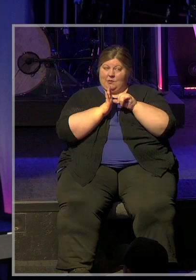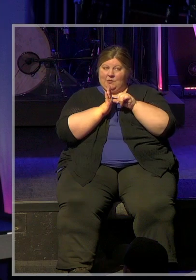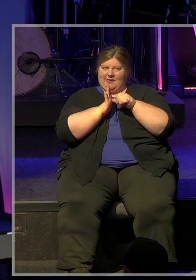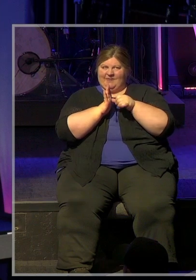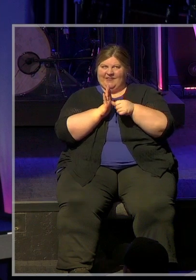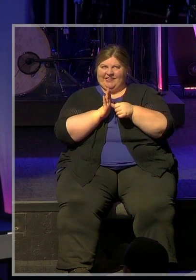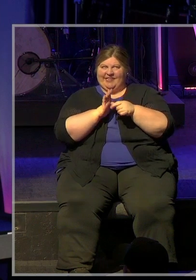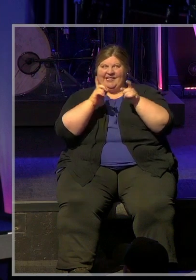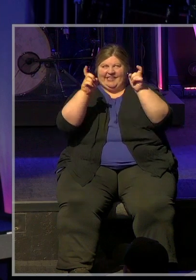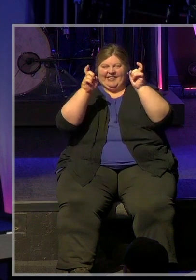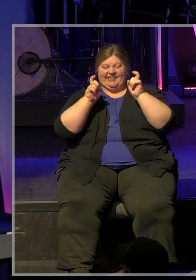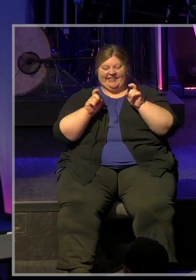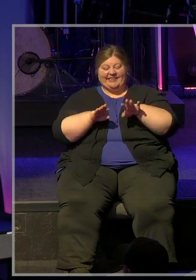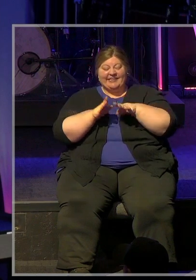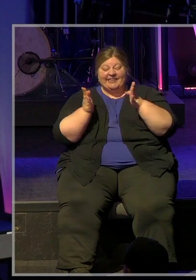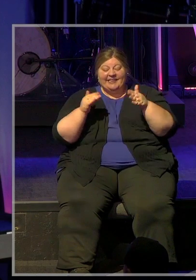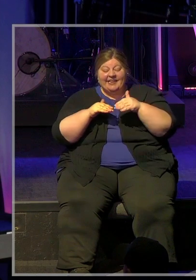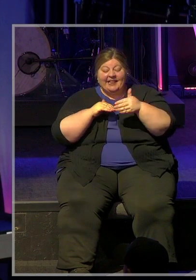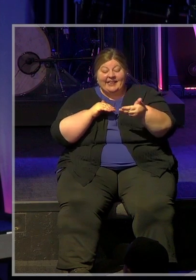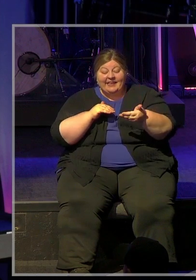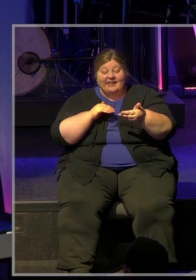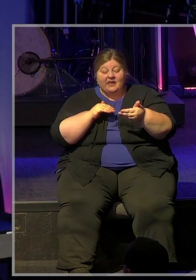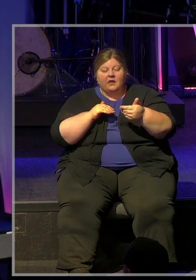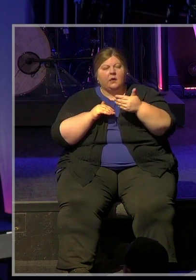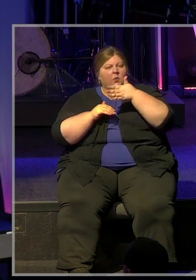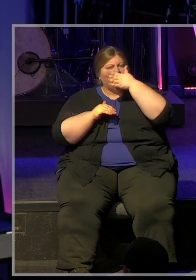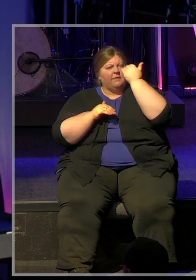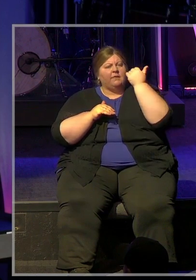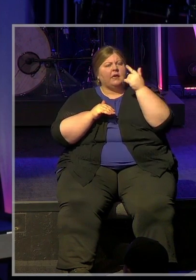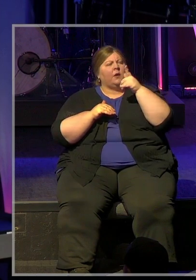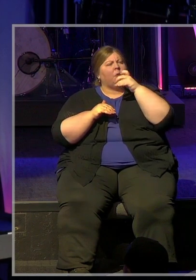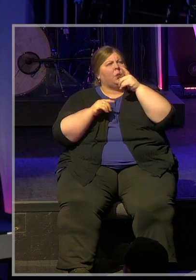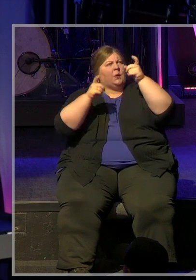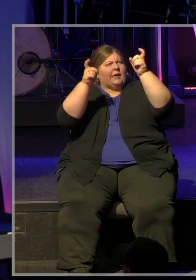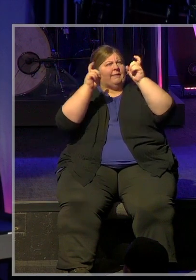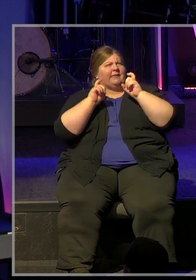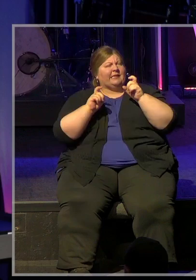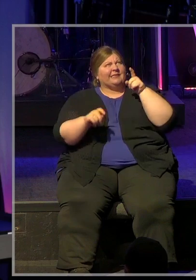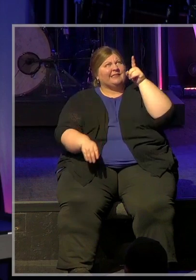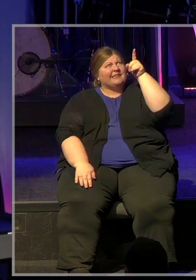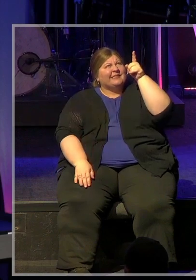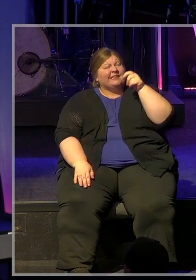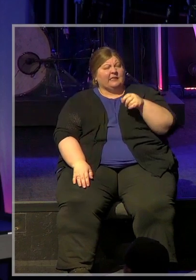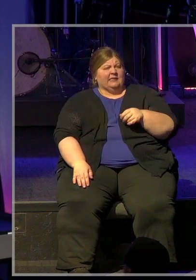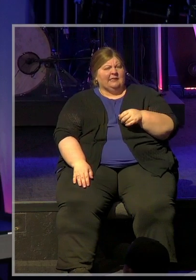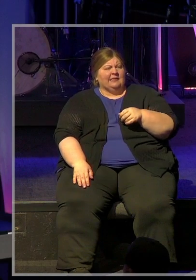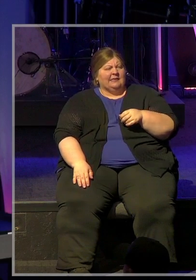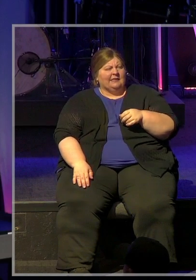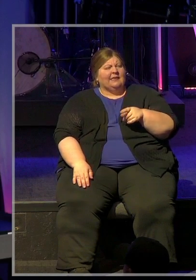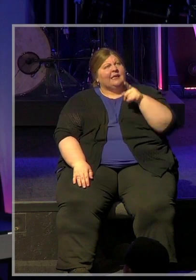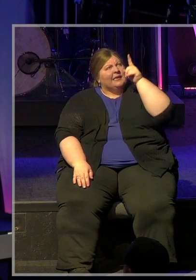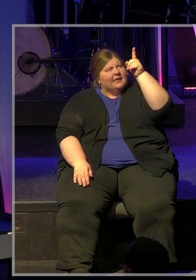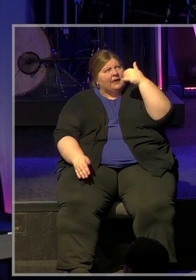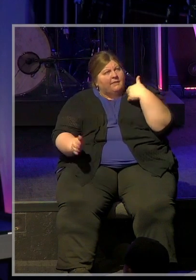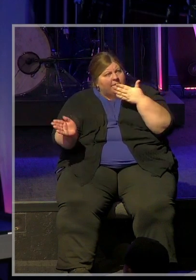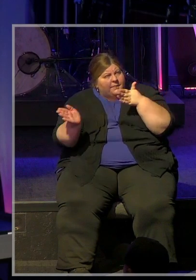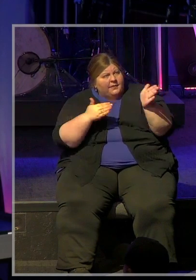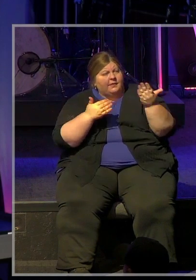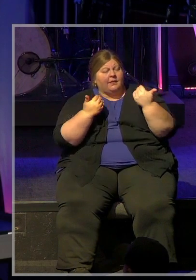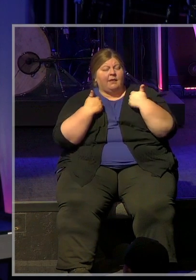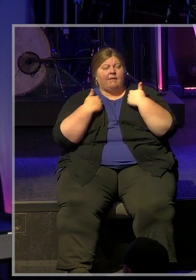gift and we forget the giver. The giver has a plan, and